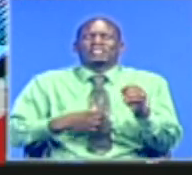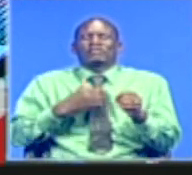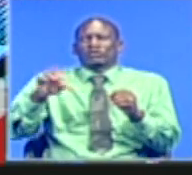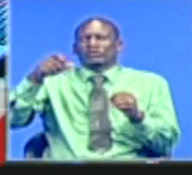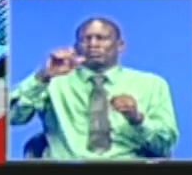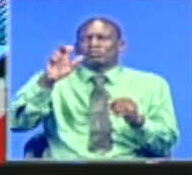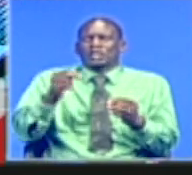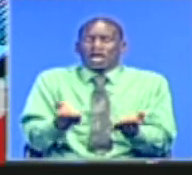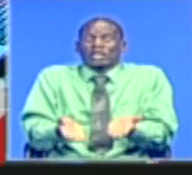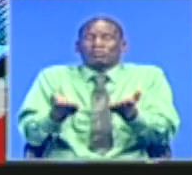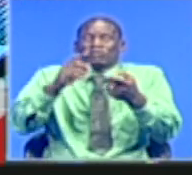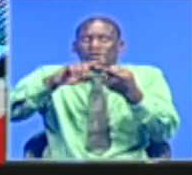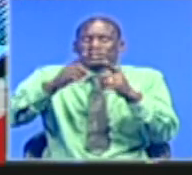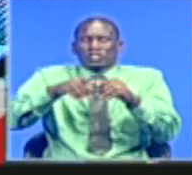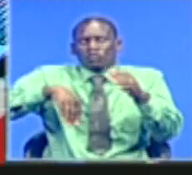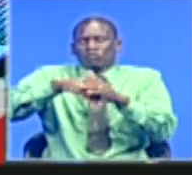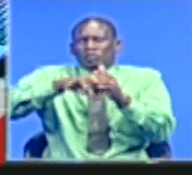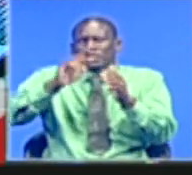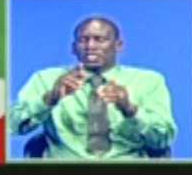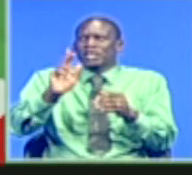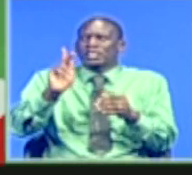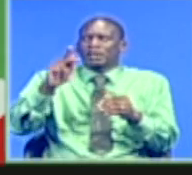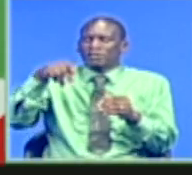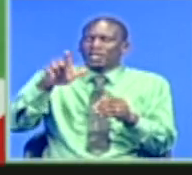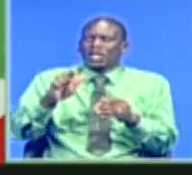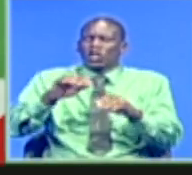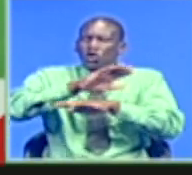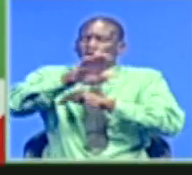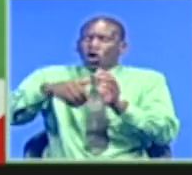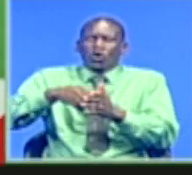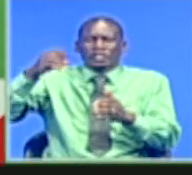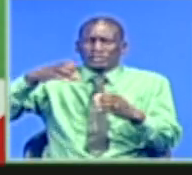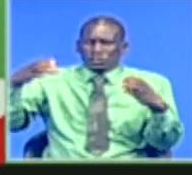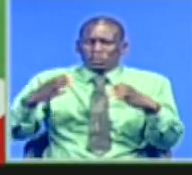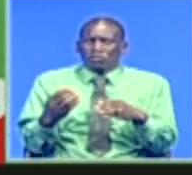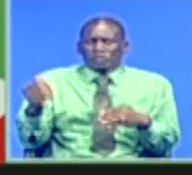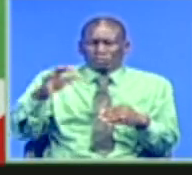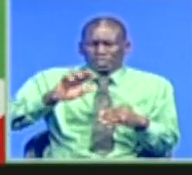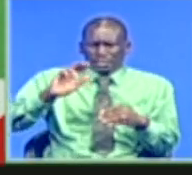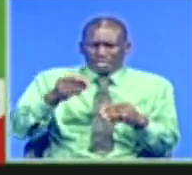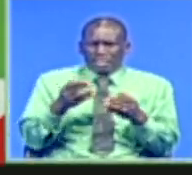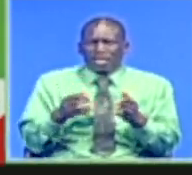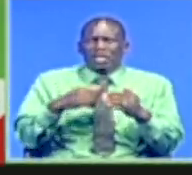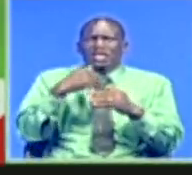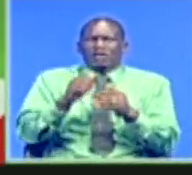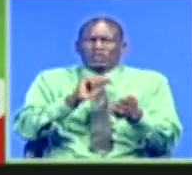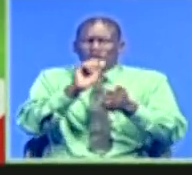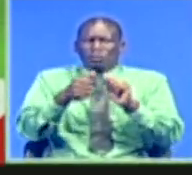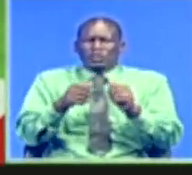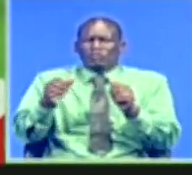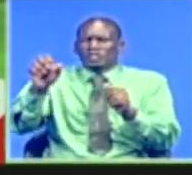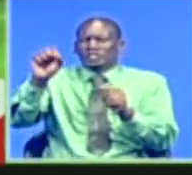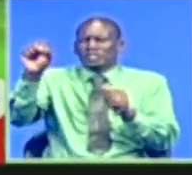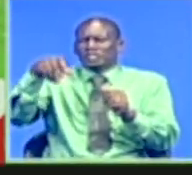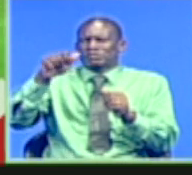of football in Kenya. The KPL All-Stars team arrived back home after playing in two friendlies against Spanish sides. Coach